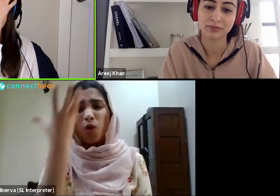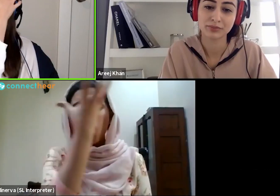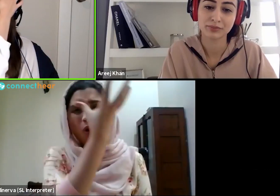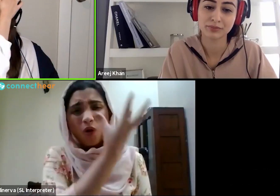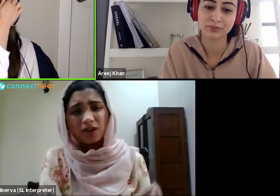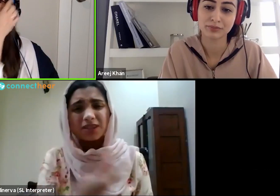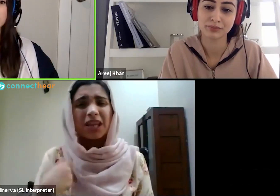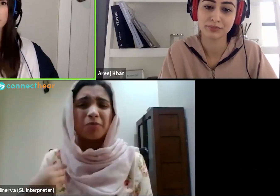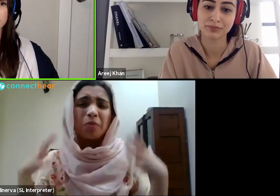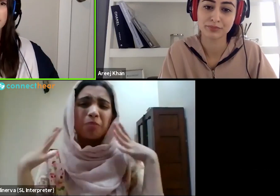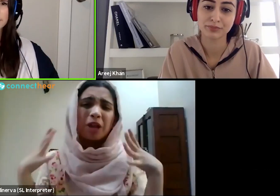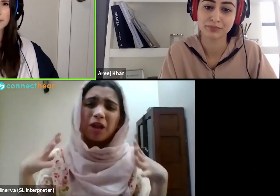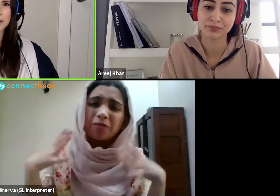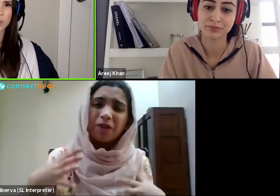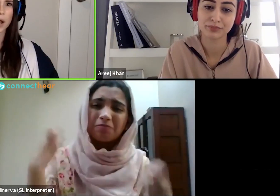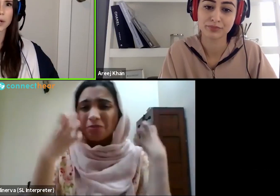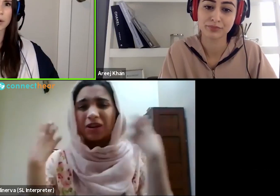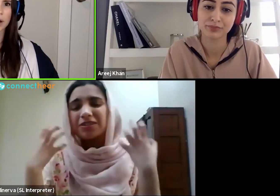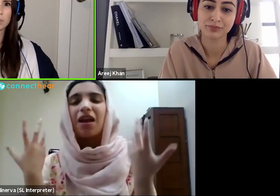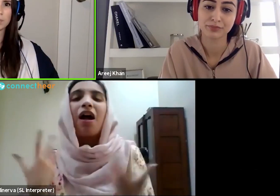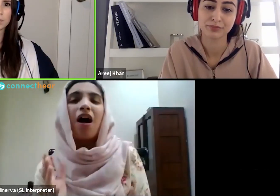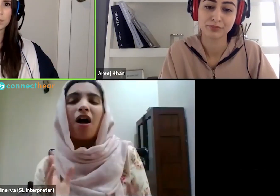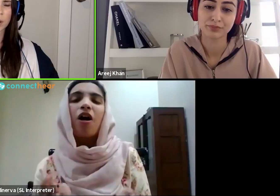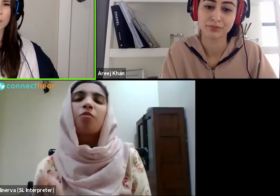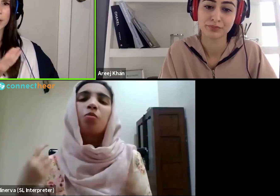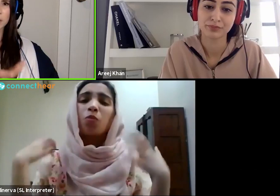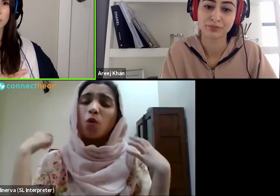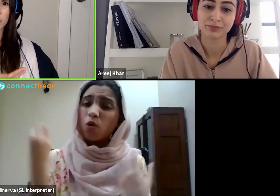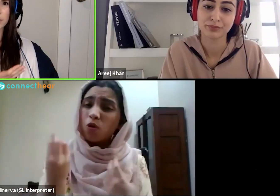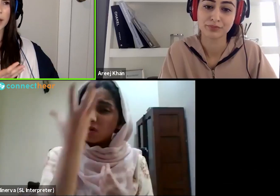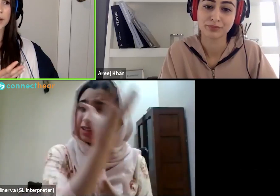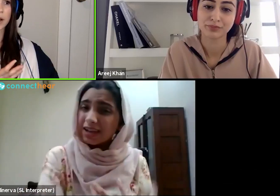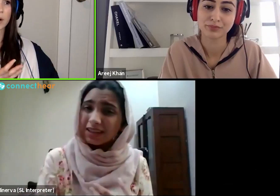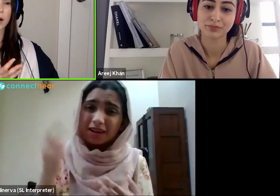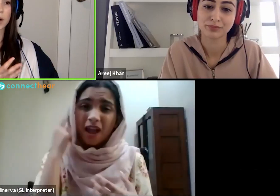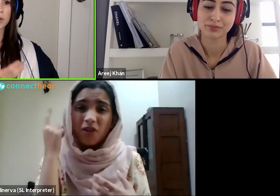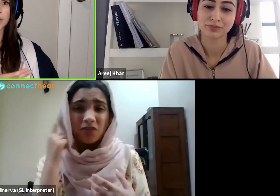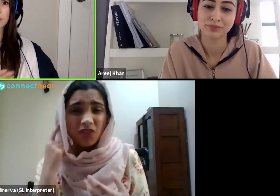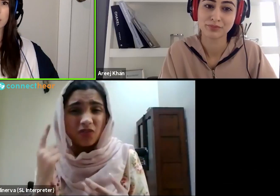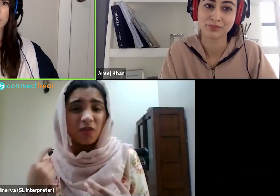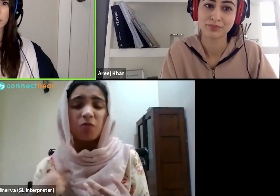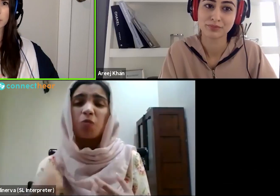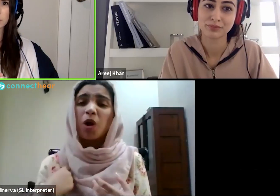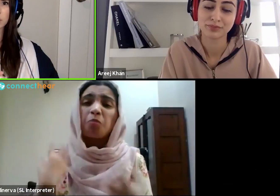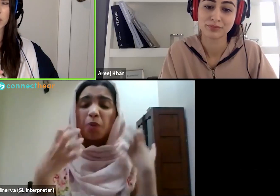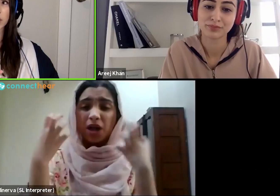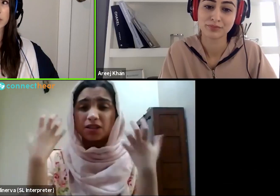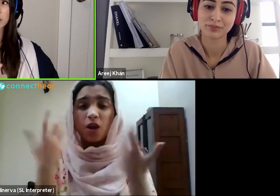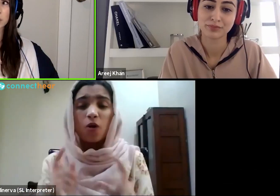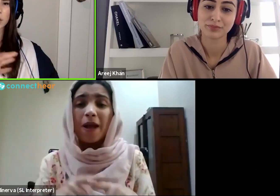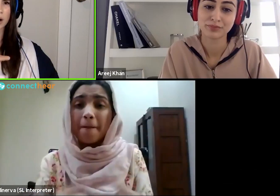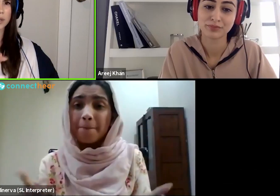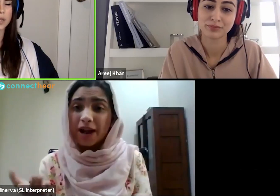lot of mental concentration, and I think that's the reality. I want to make a good point with that. With deaf and hard of hearing people,